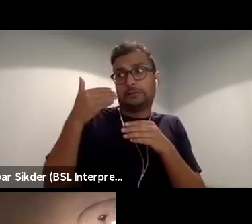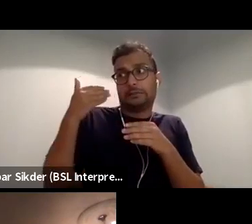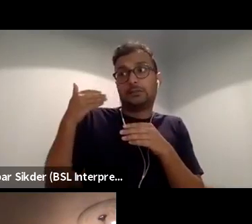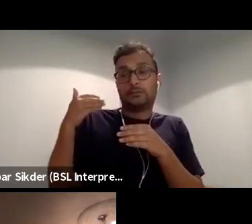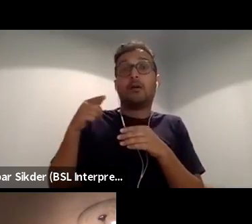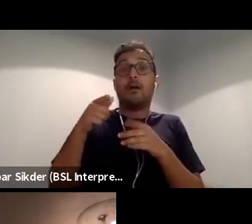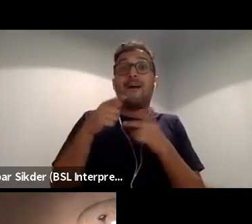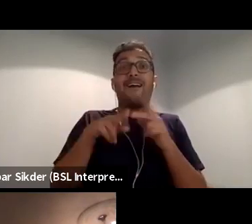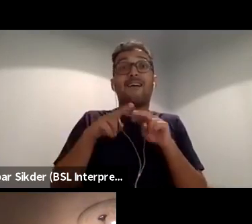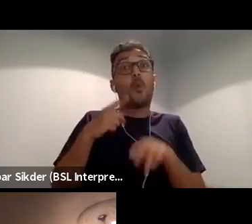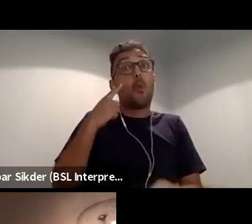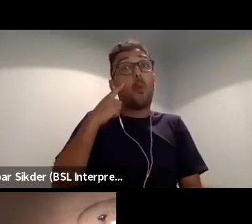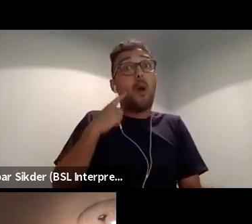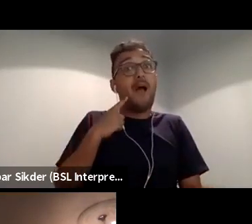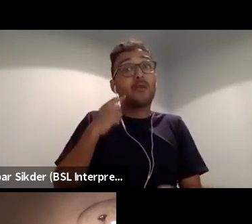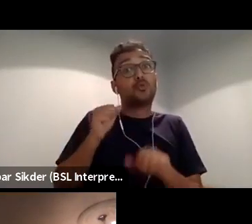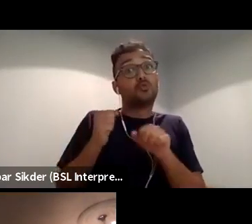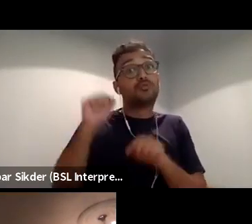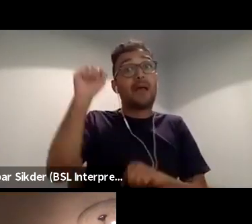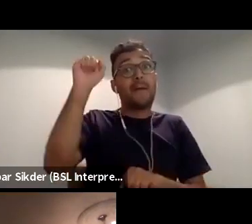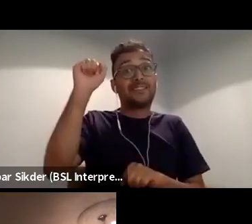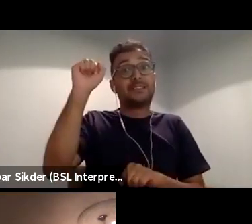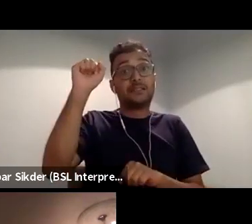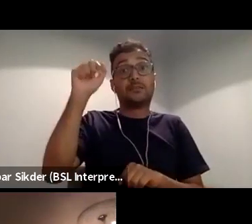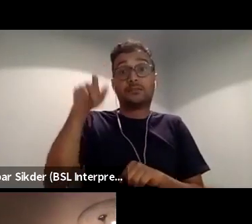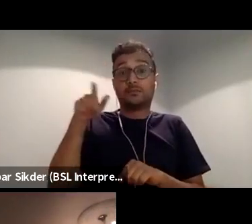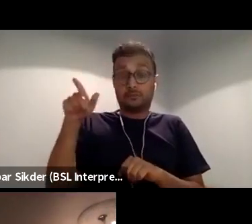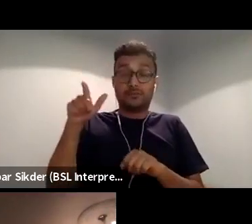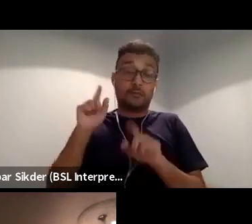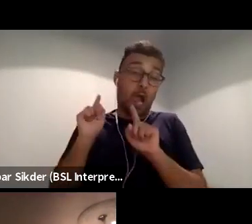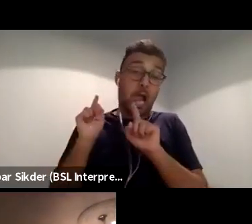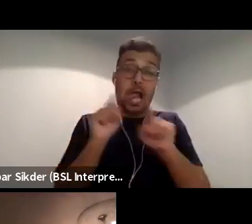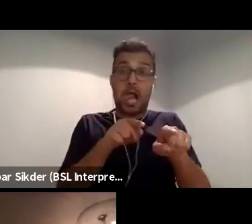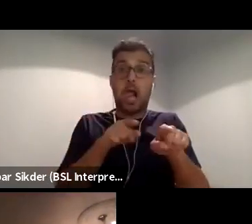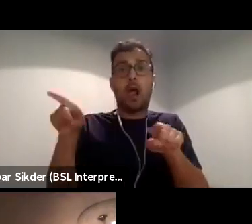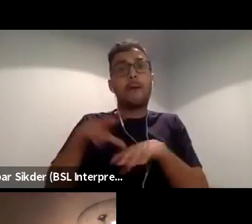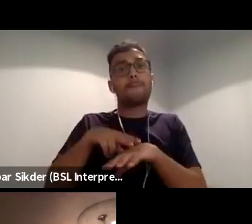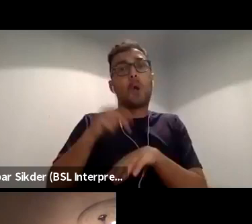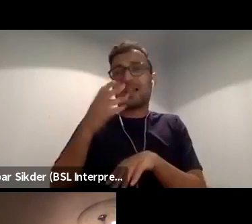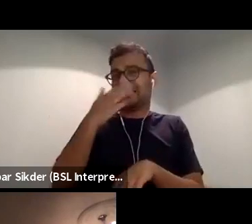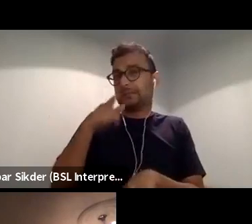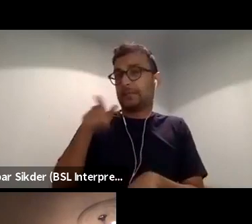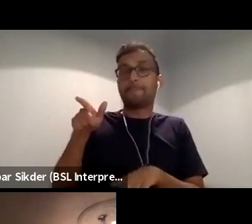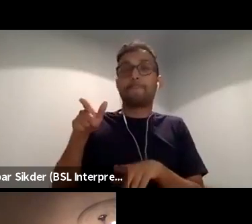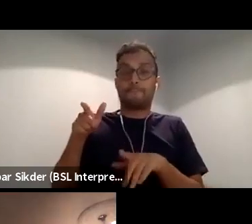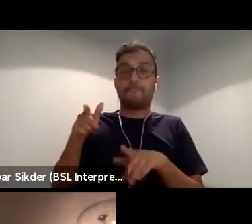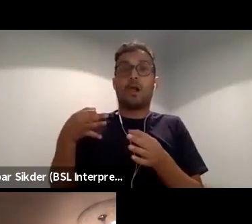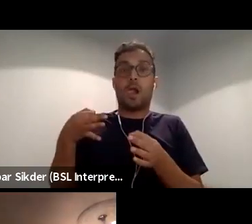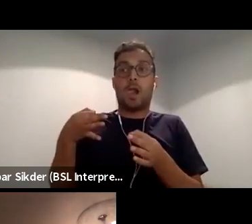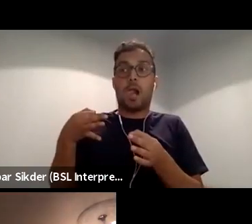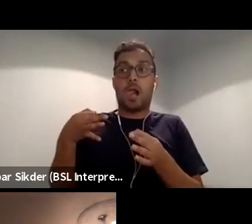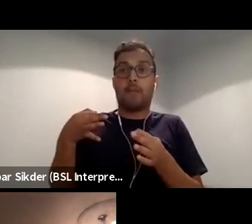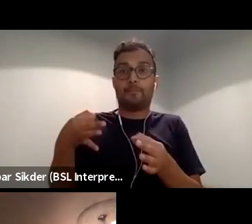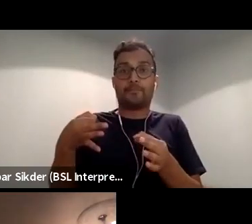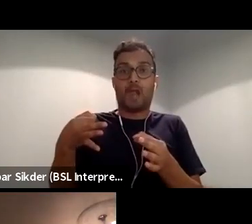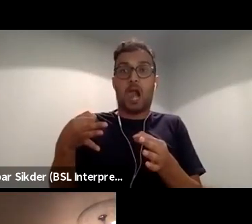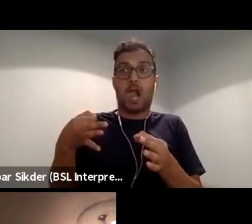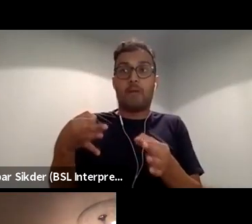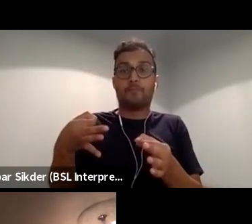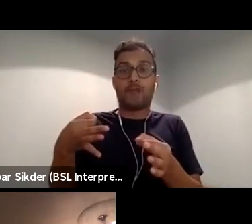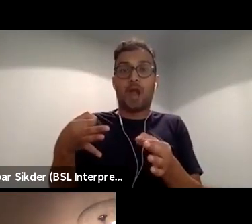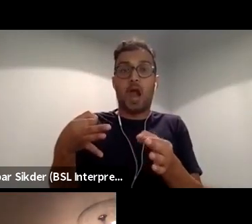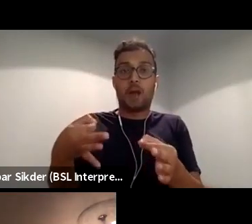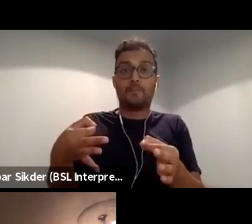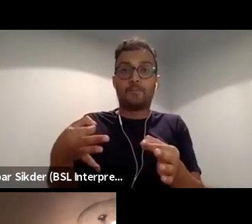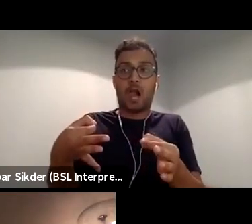white supremacist launched an attack for whatever reason, and perhaps there are other reasons. But you're